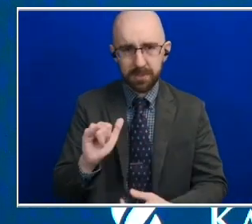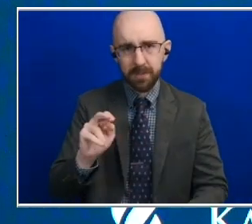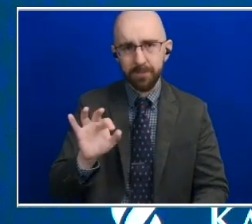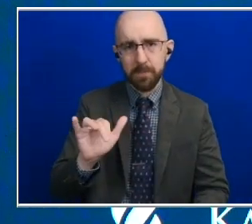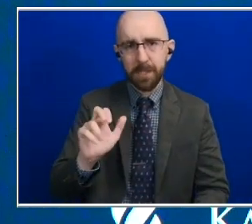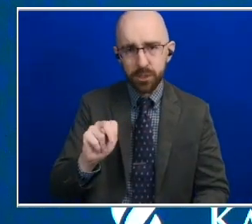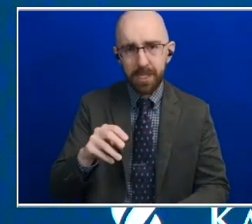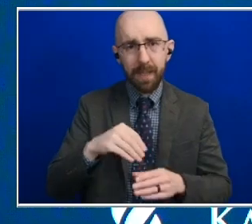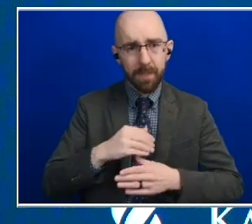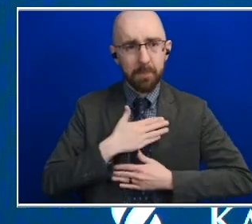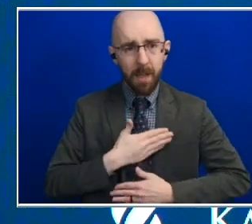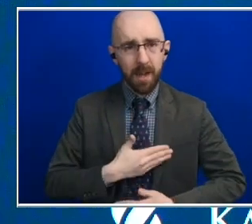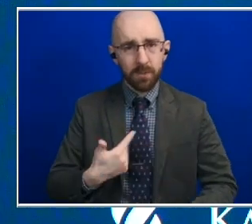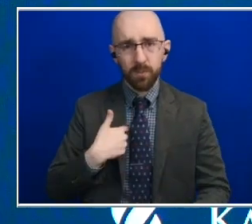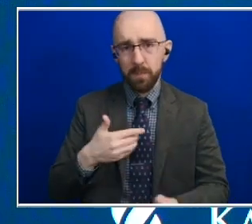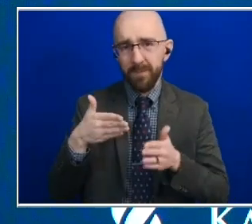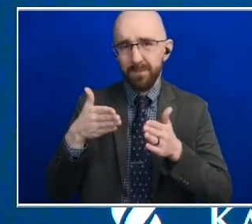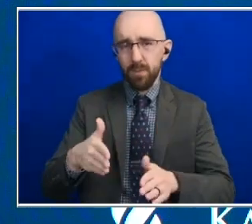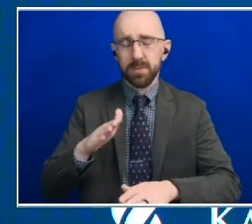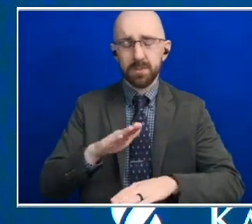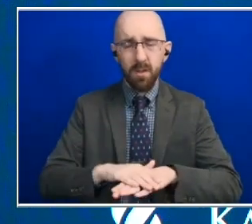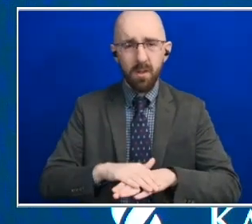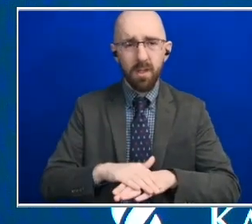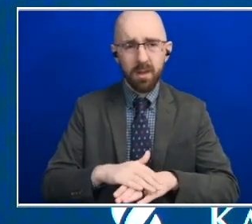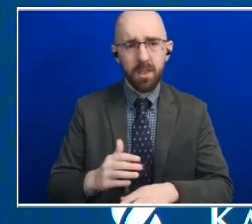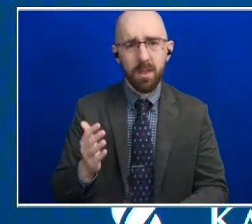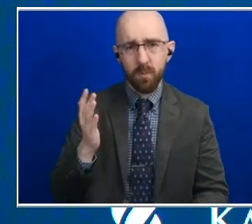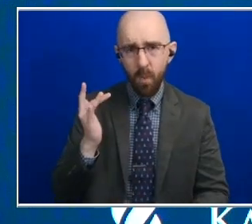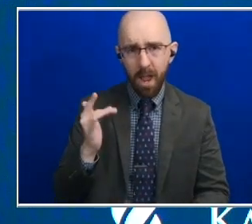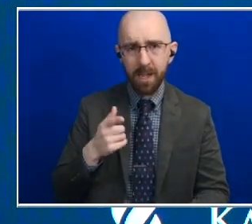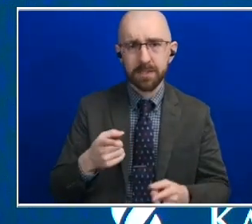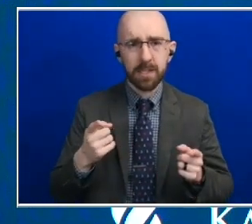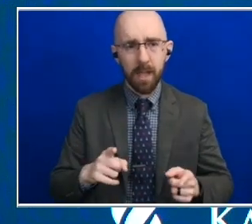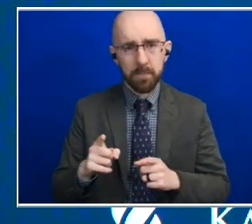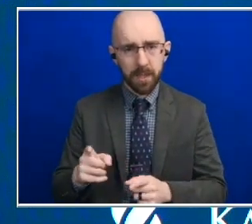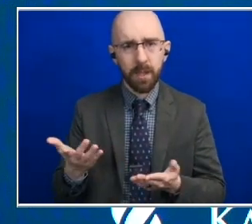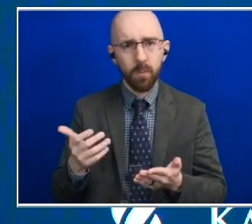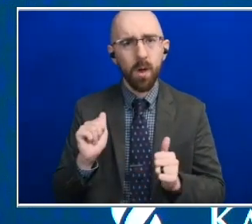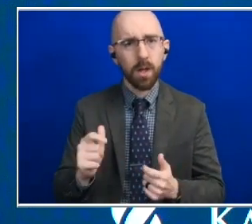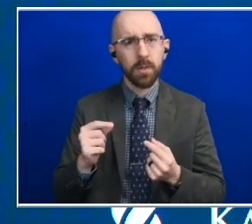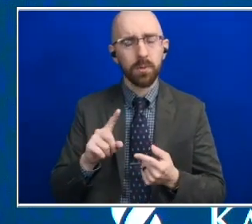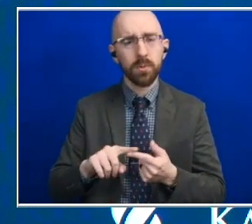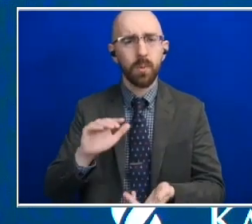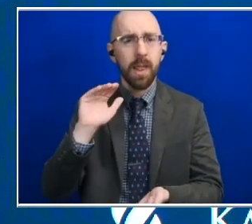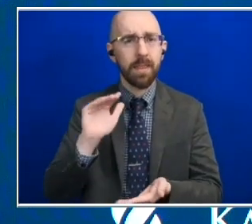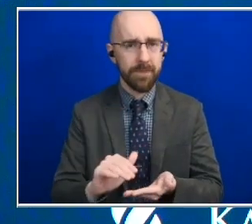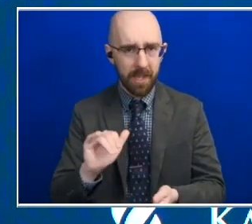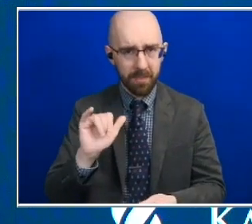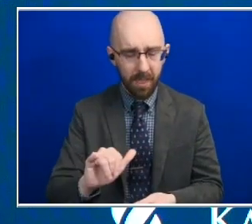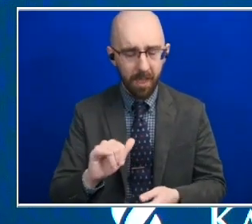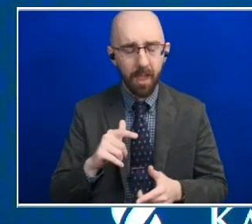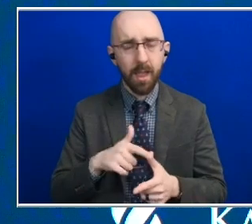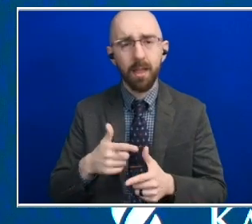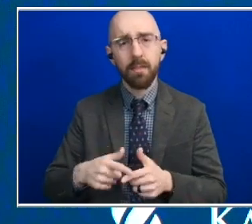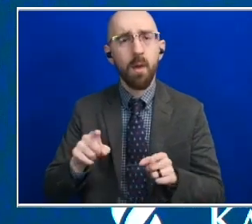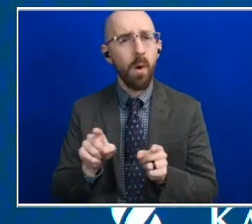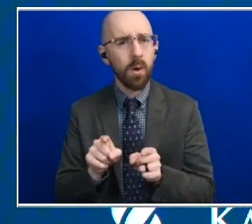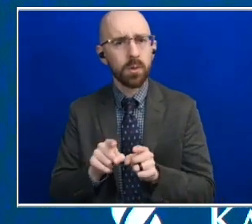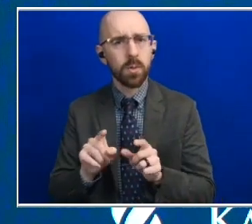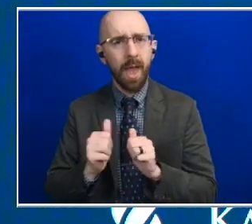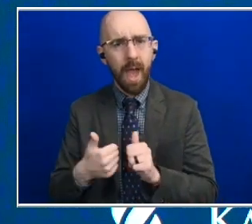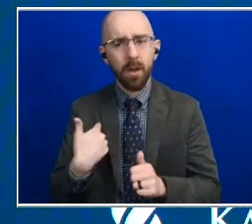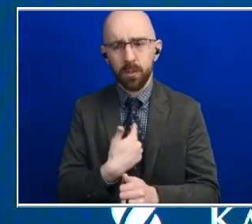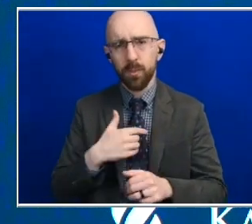I'm focused on why is this happening, what can we do to alleviate that, and then also what can we do to find